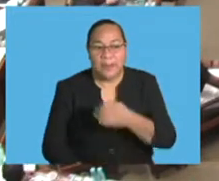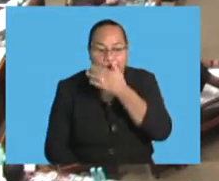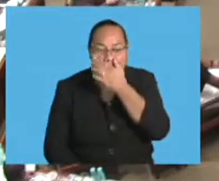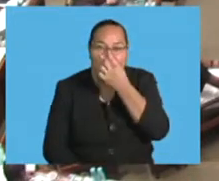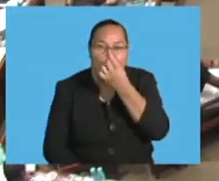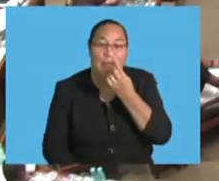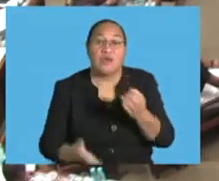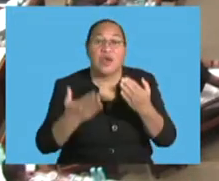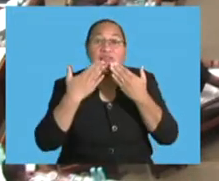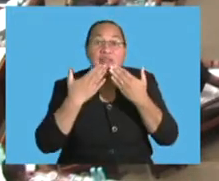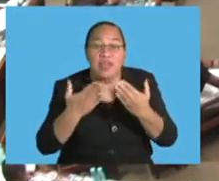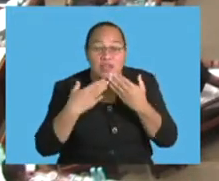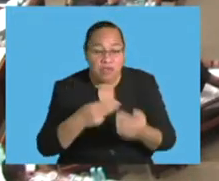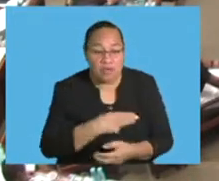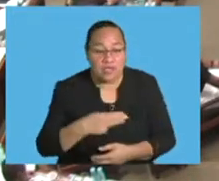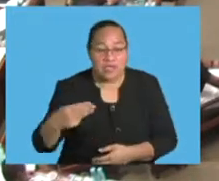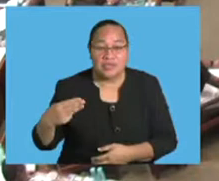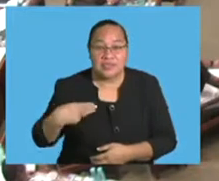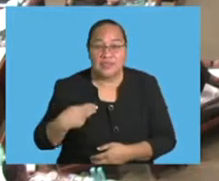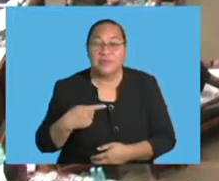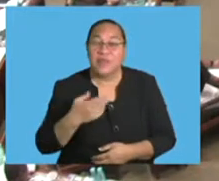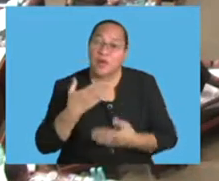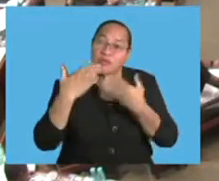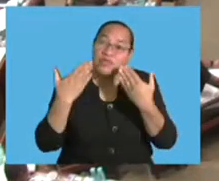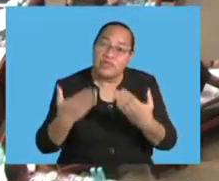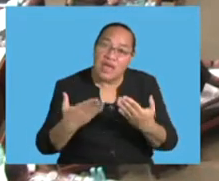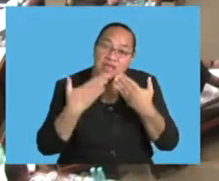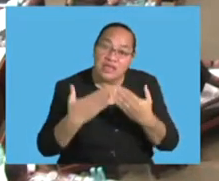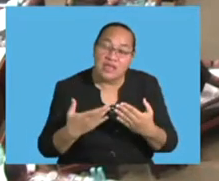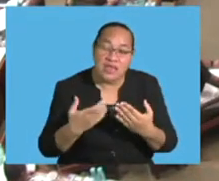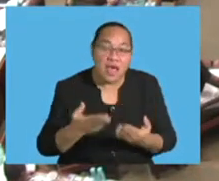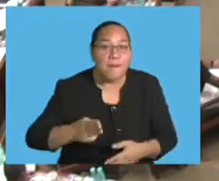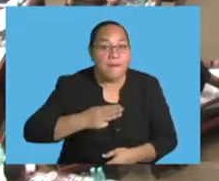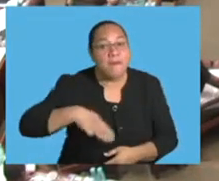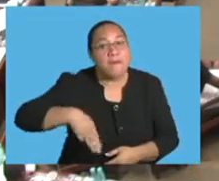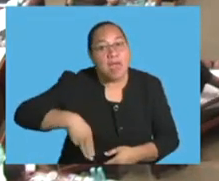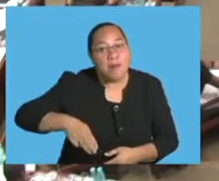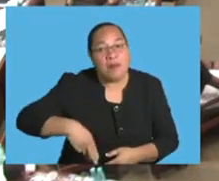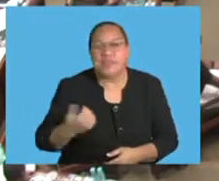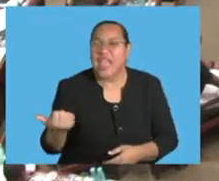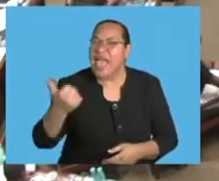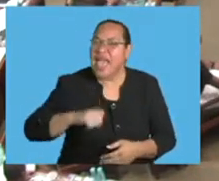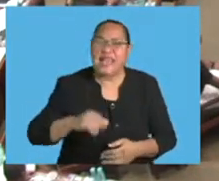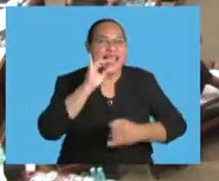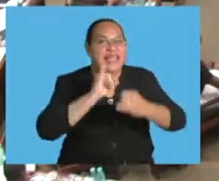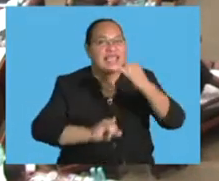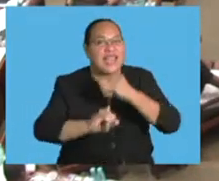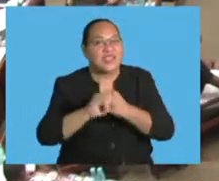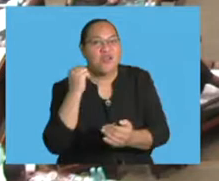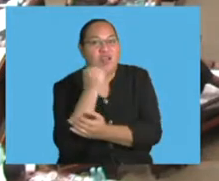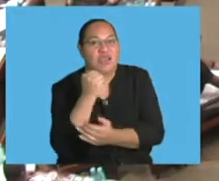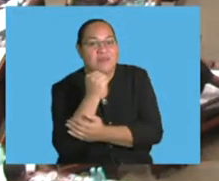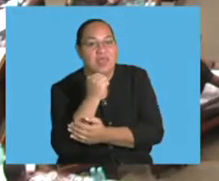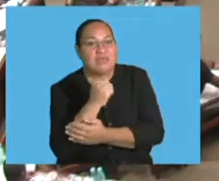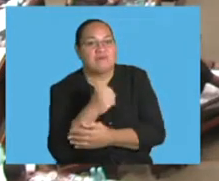Thank you, Mr. Speaker, and I also thank the Honourable Member. Mr. Speaker said, any international rugby match that is hosted